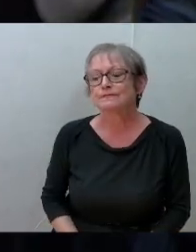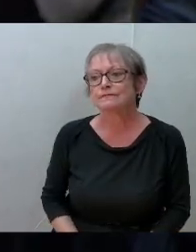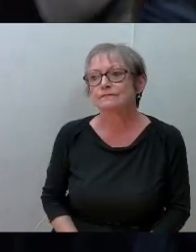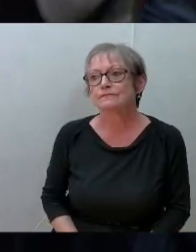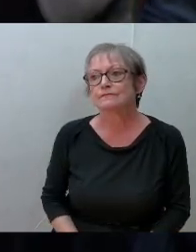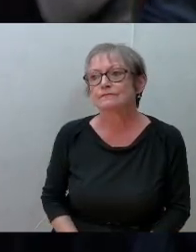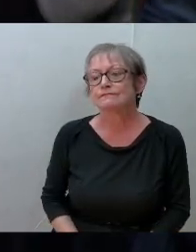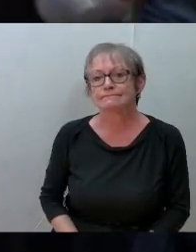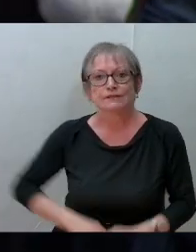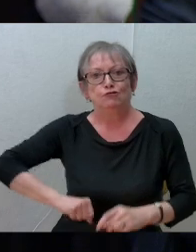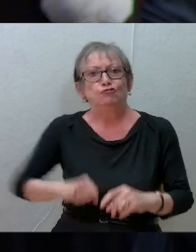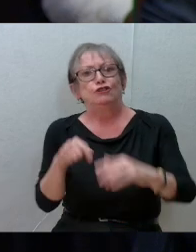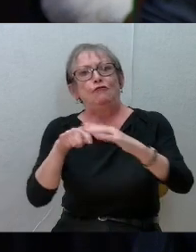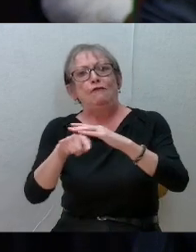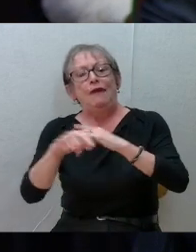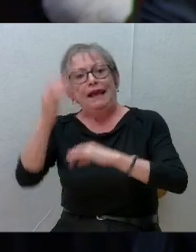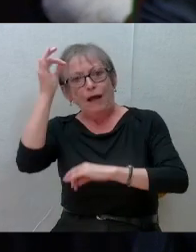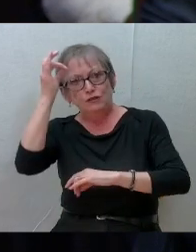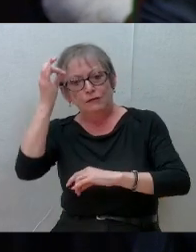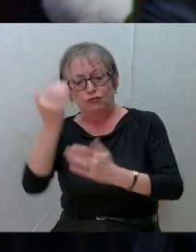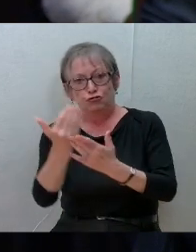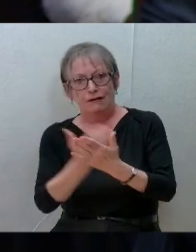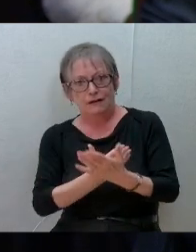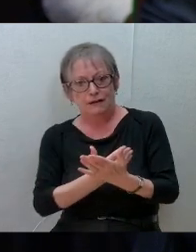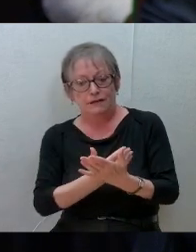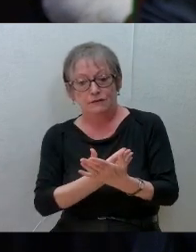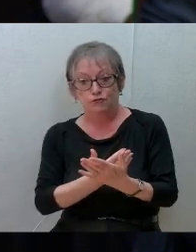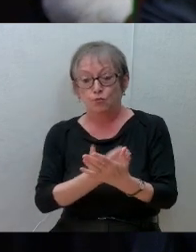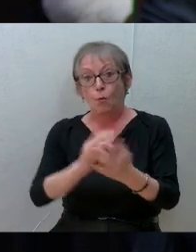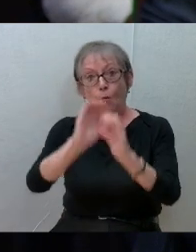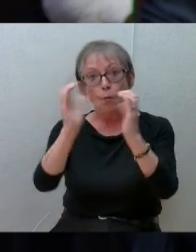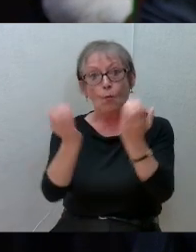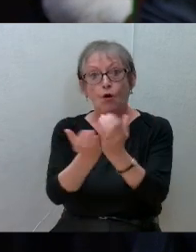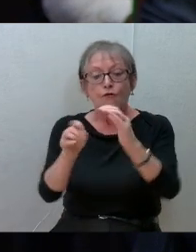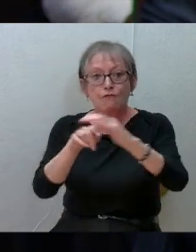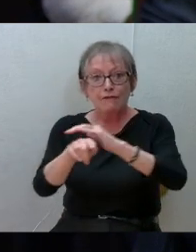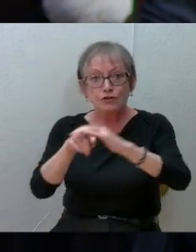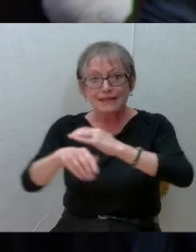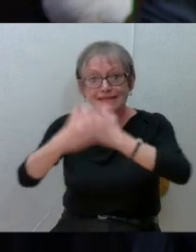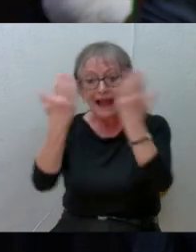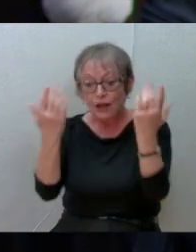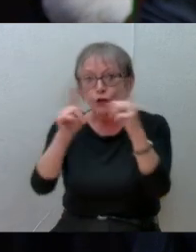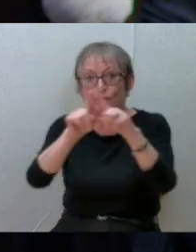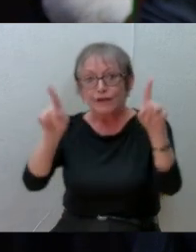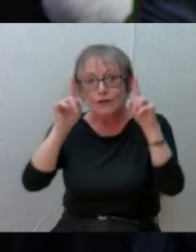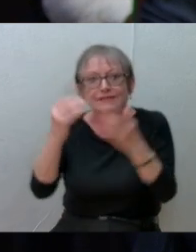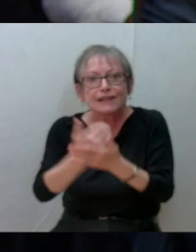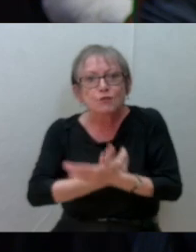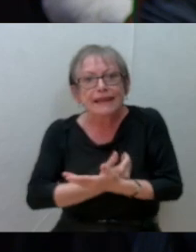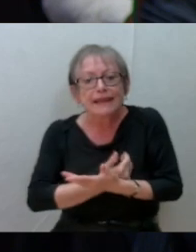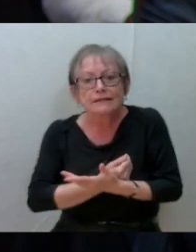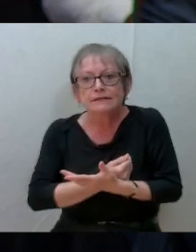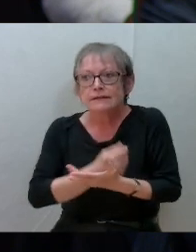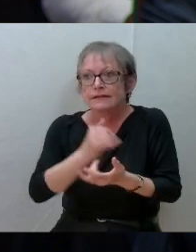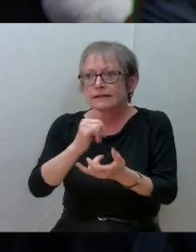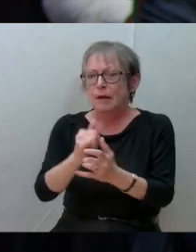So it's the Scottish Refugee Council Tartan, it's the World Refugee Day, it's the University of Sanctuary. I'm just thinking it might be a